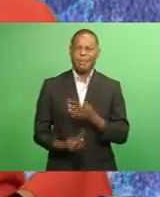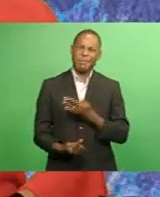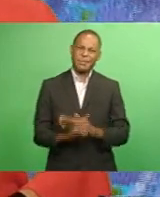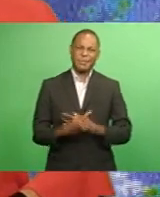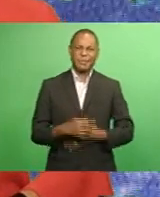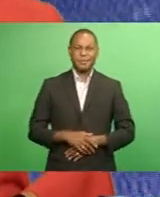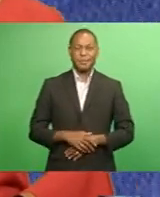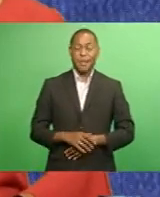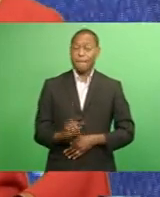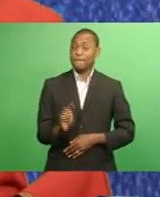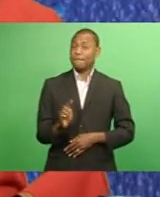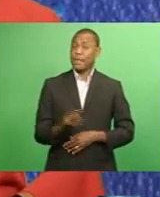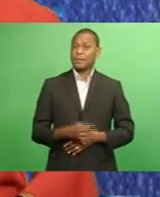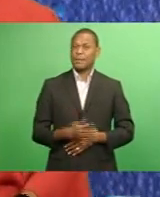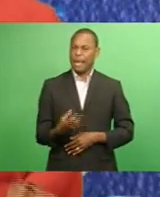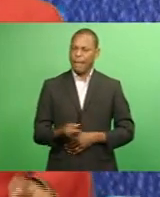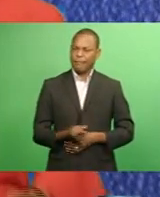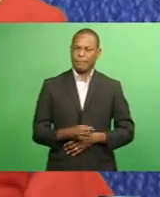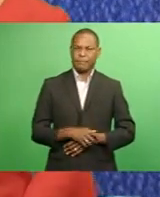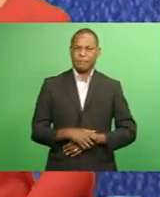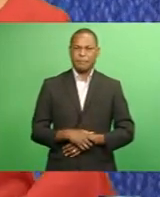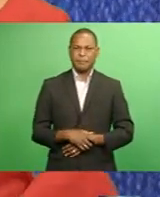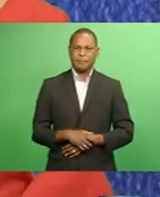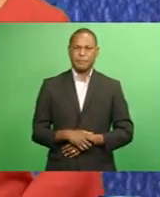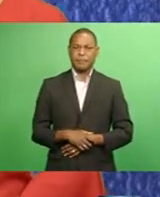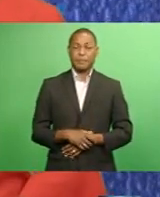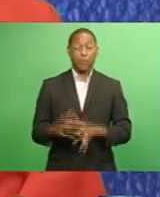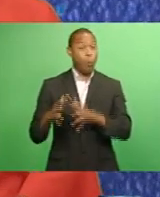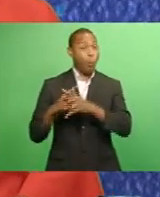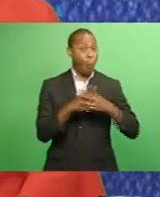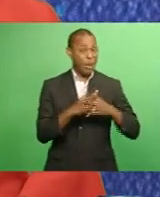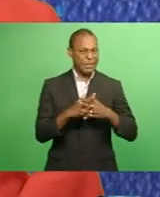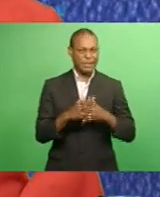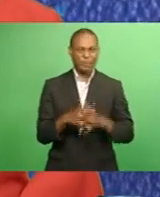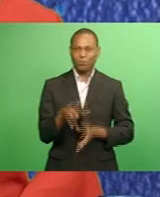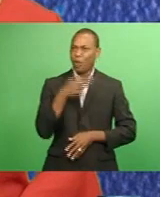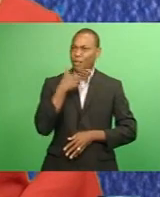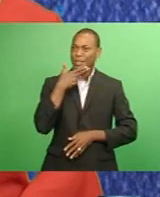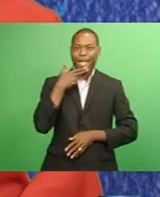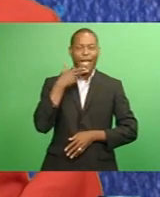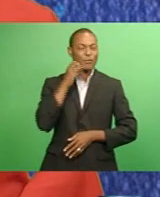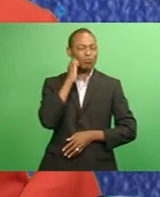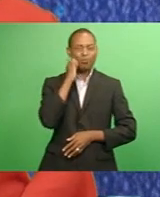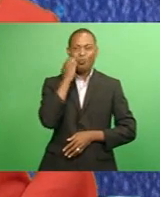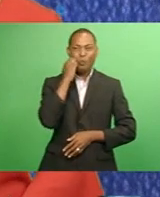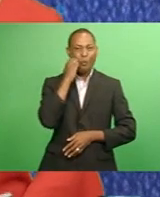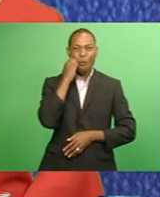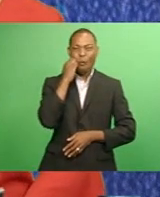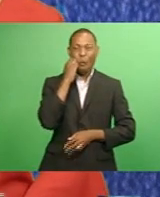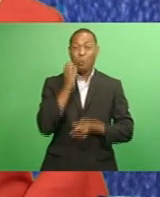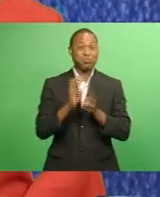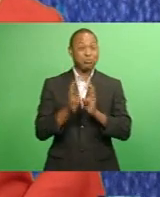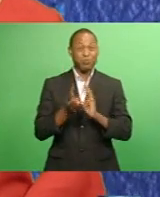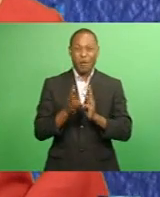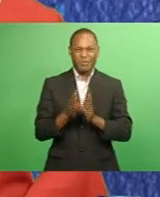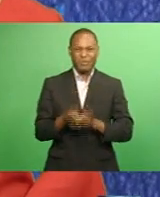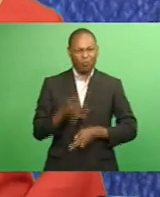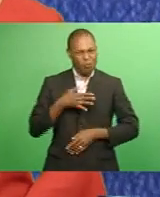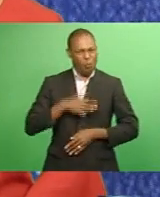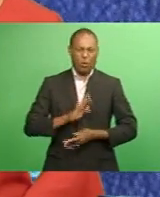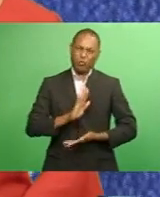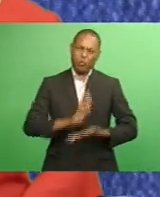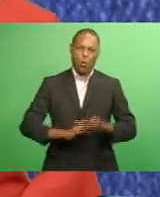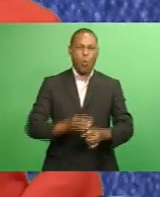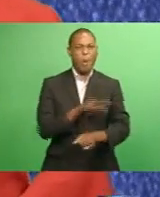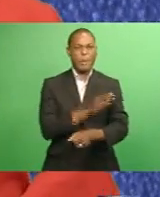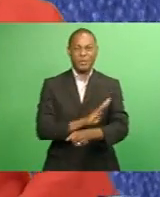first, let's see the other centers. The Western Division had nice warm sunny spells, the kind where you would definitely be at the